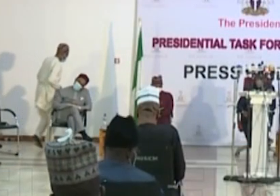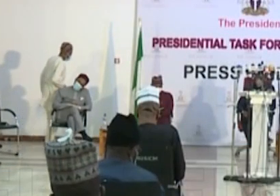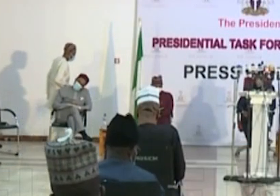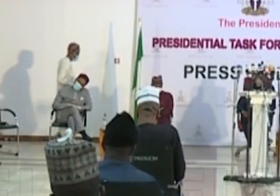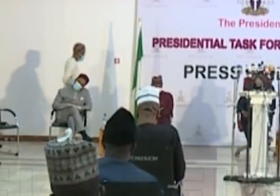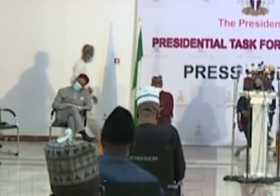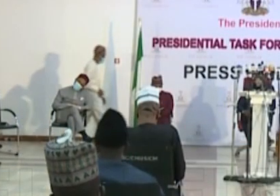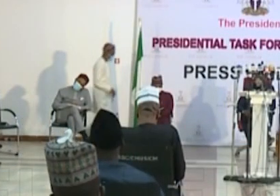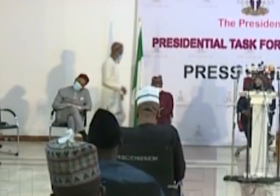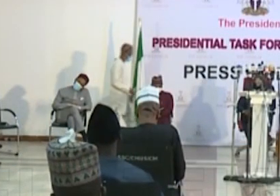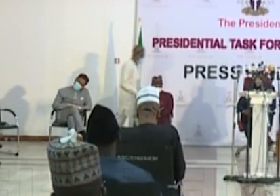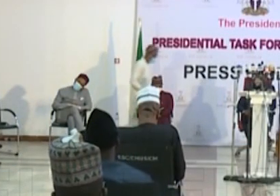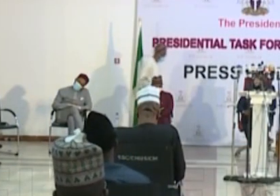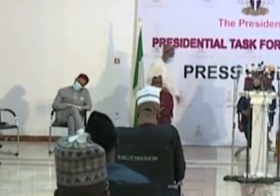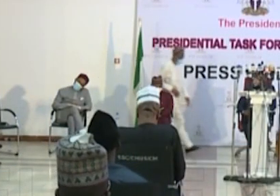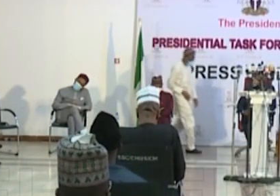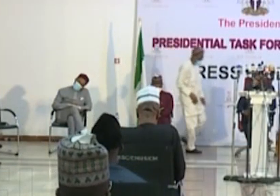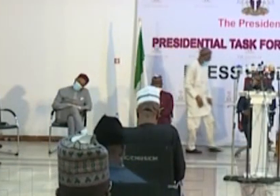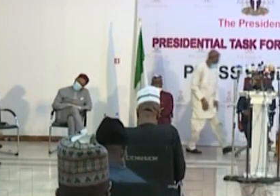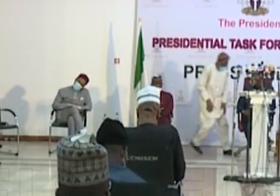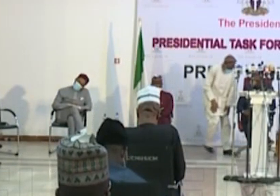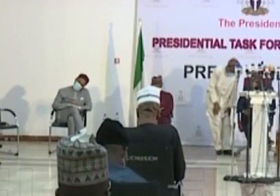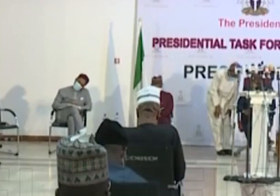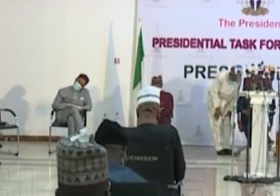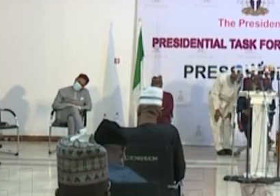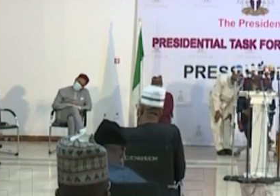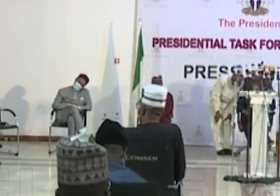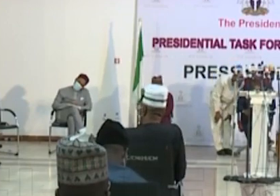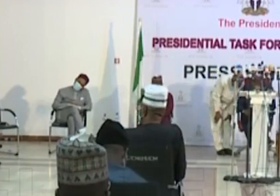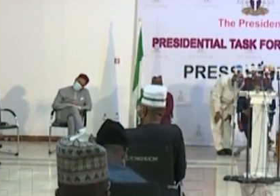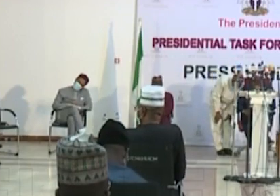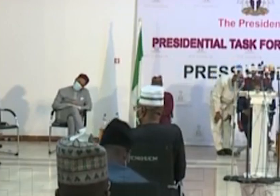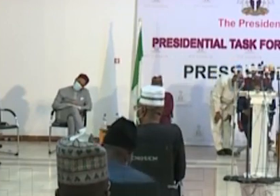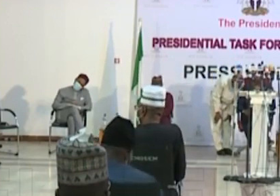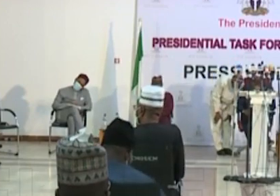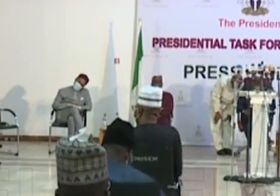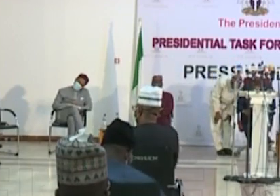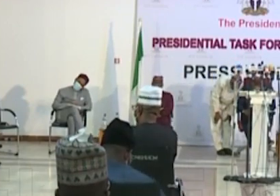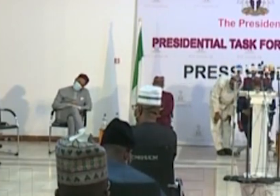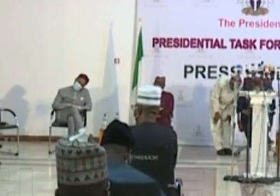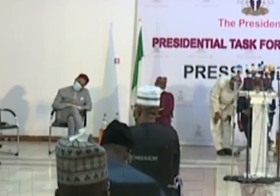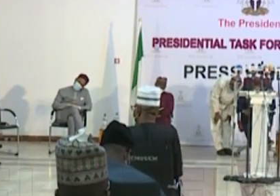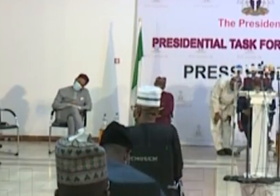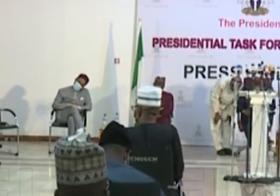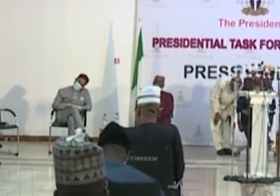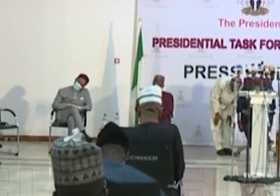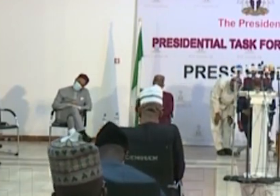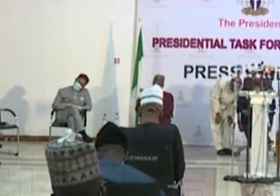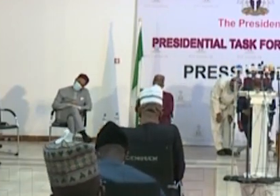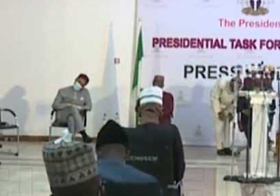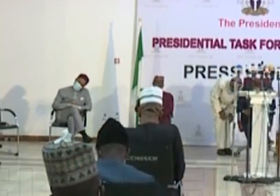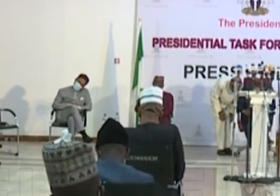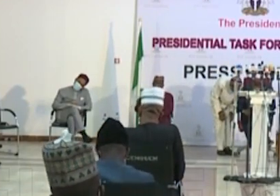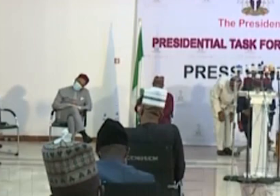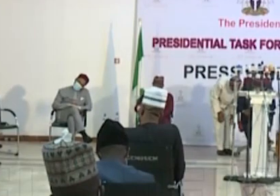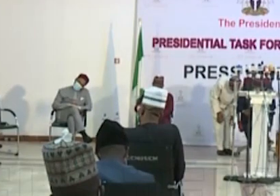will be distributed in Abuja and Lagos. I've spoken to some of them in diaspora, and they said if they have to wait